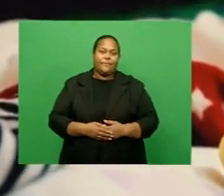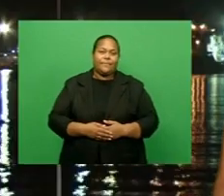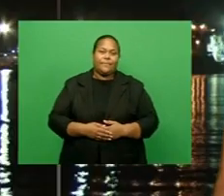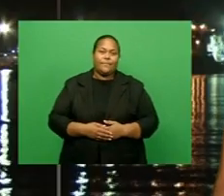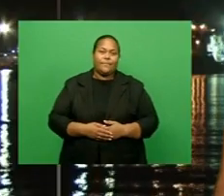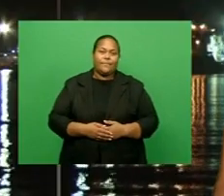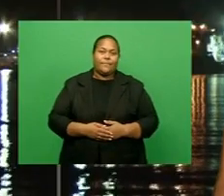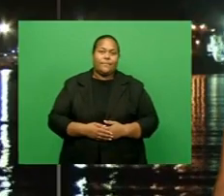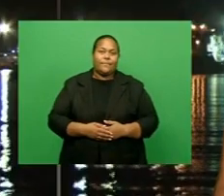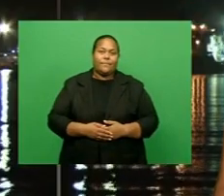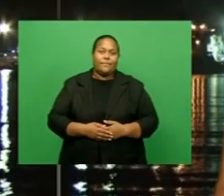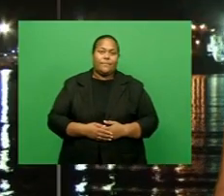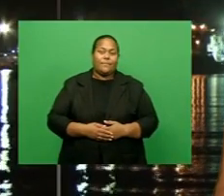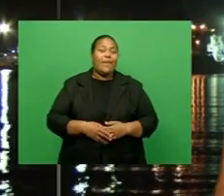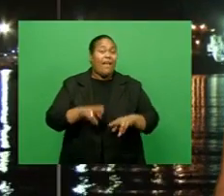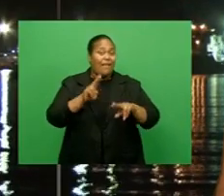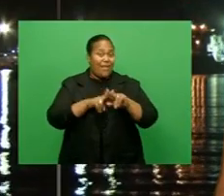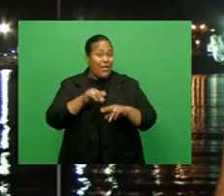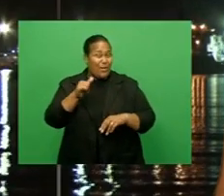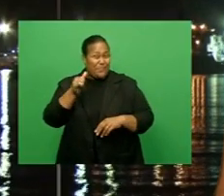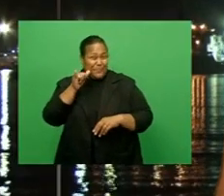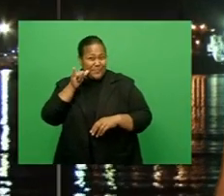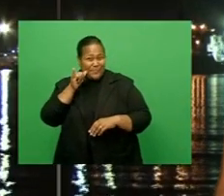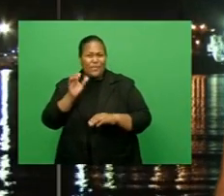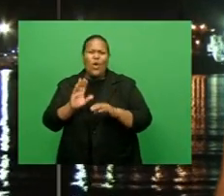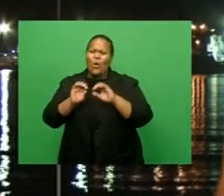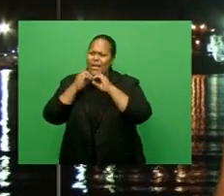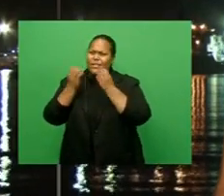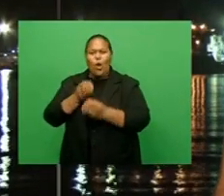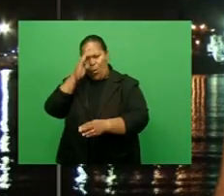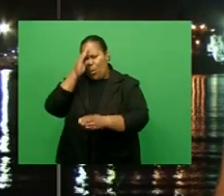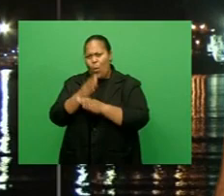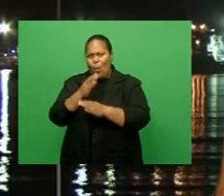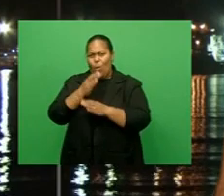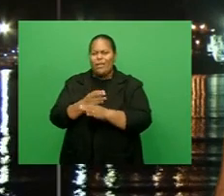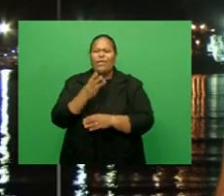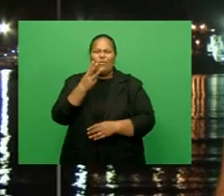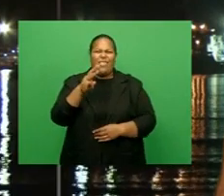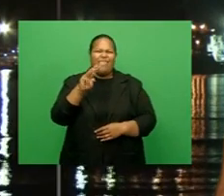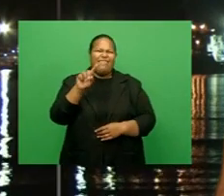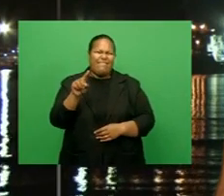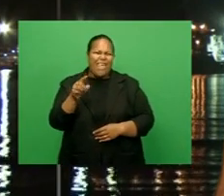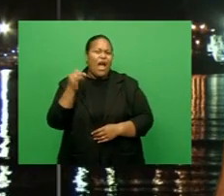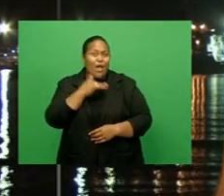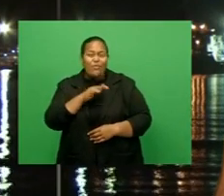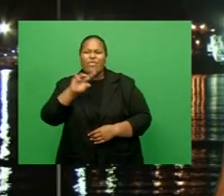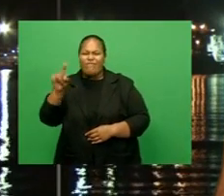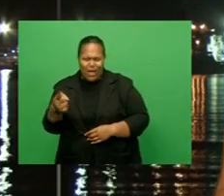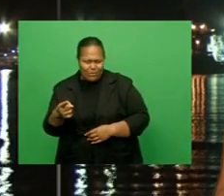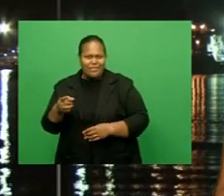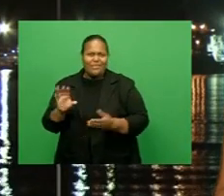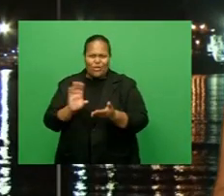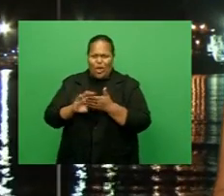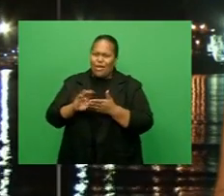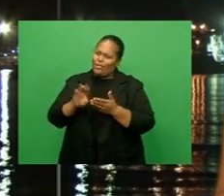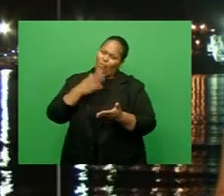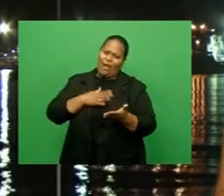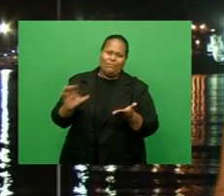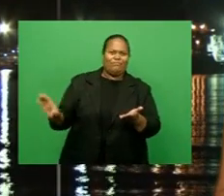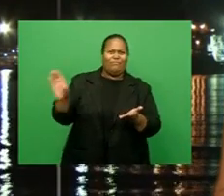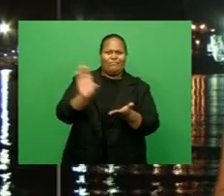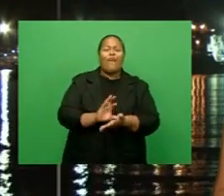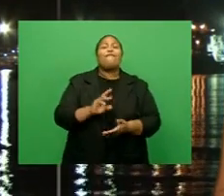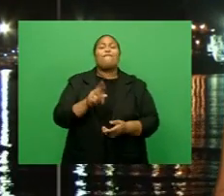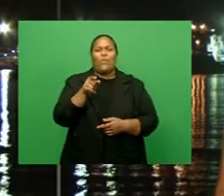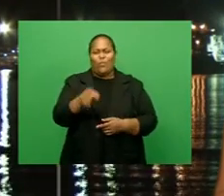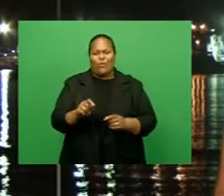News. The Frank Hilton organization hopes to raise around $300,000 from the Amazing Wheelbarrow virtual race. 30%